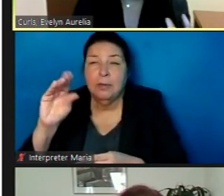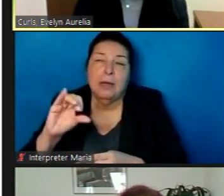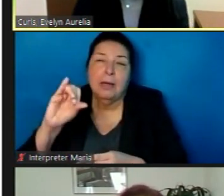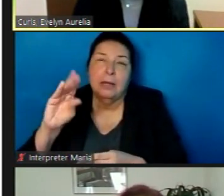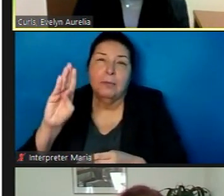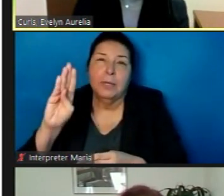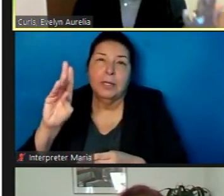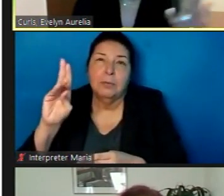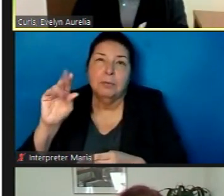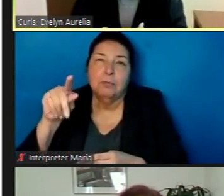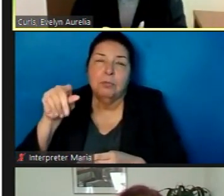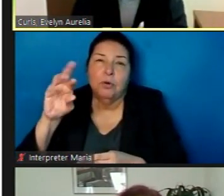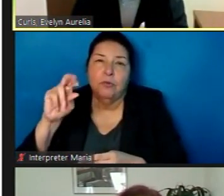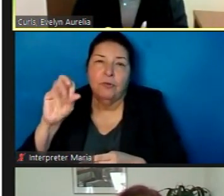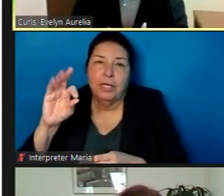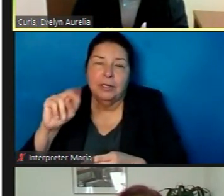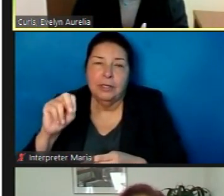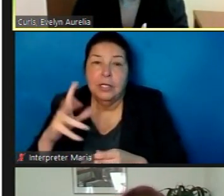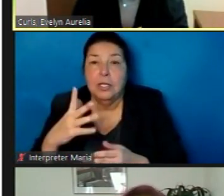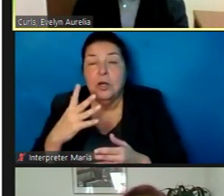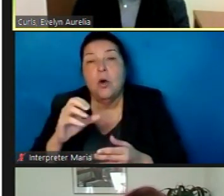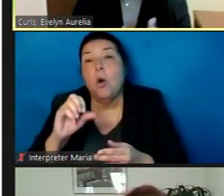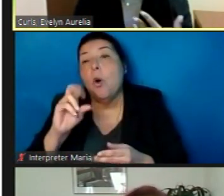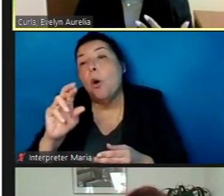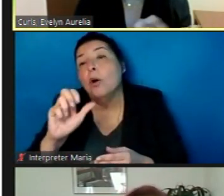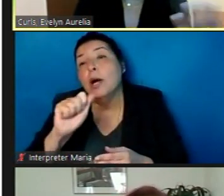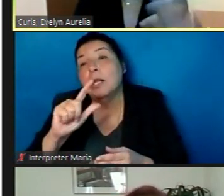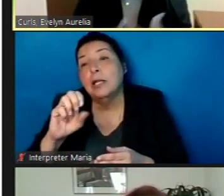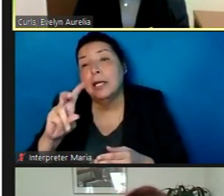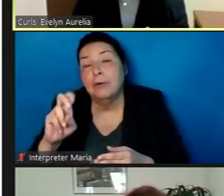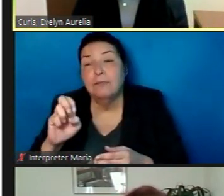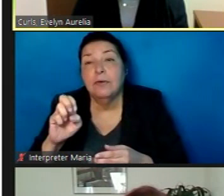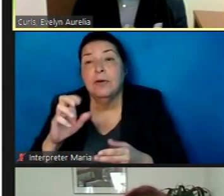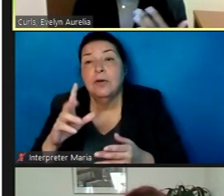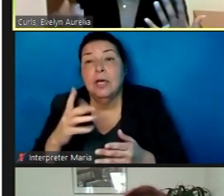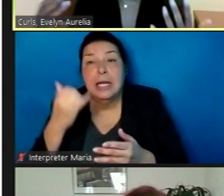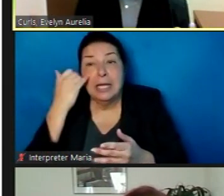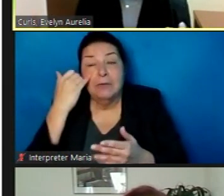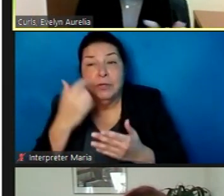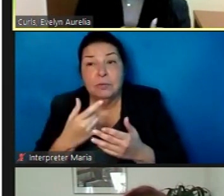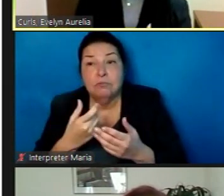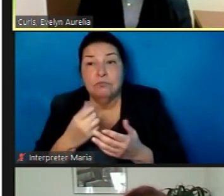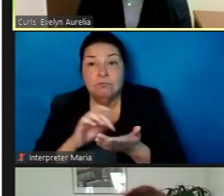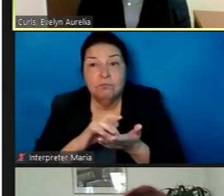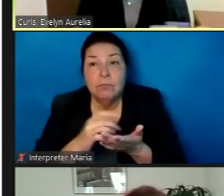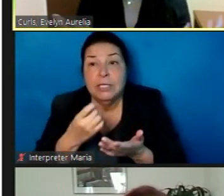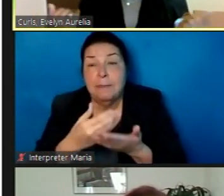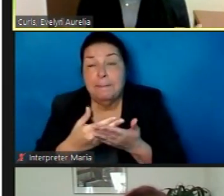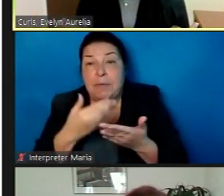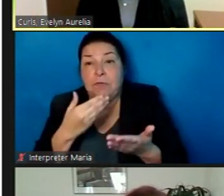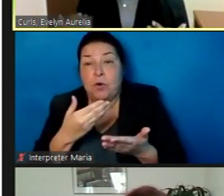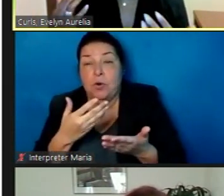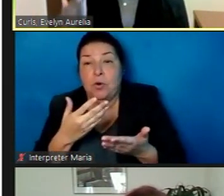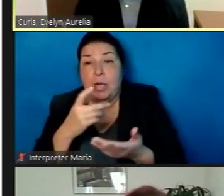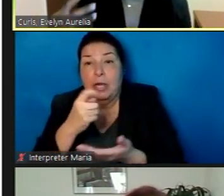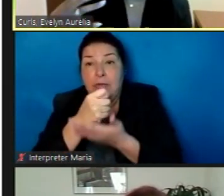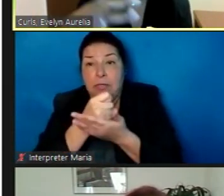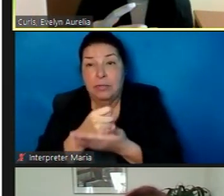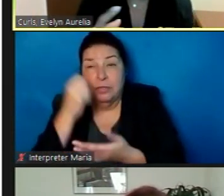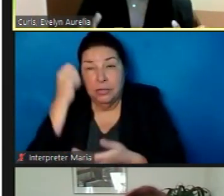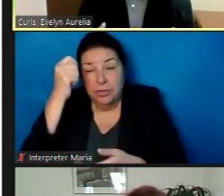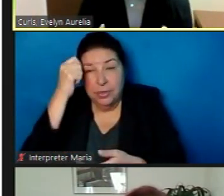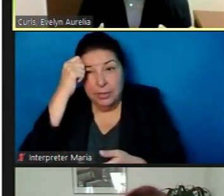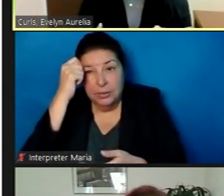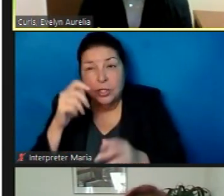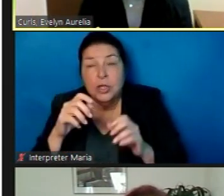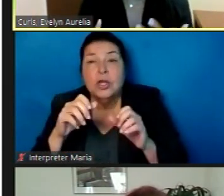it's working to decrease your inflammatory process, if you take that before, in theory, you would take your vaccine in your inflammatory